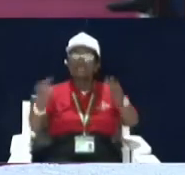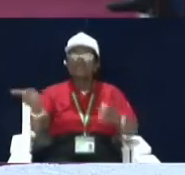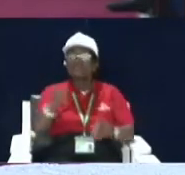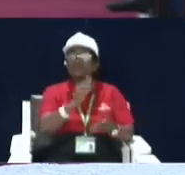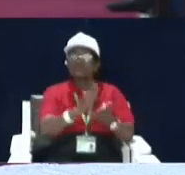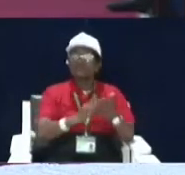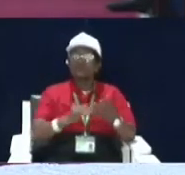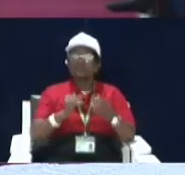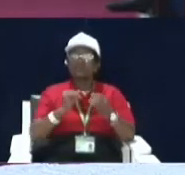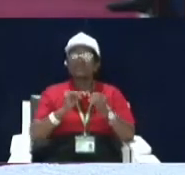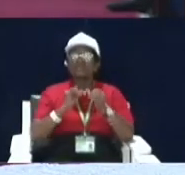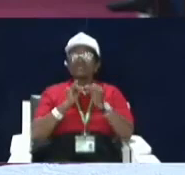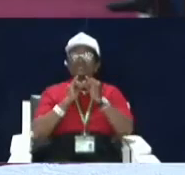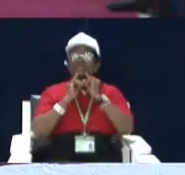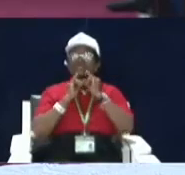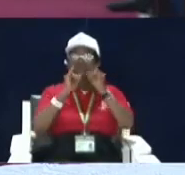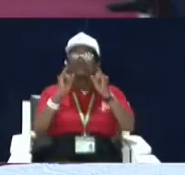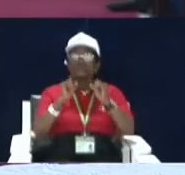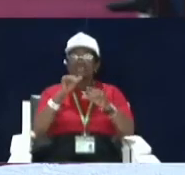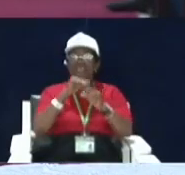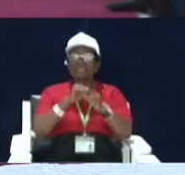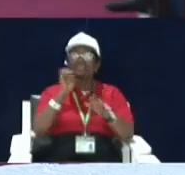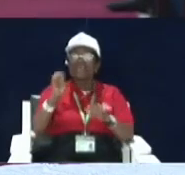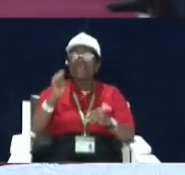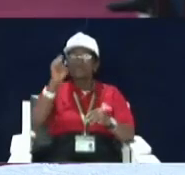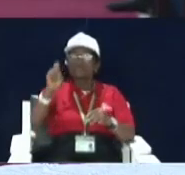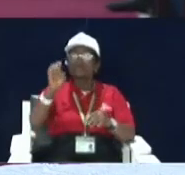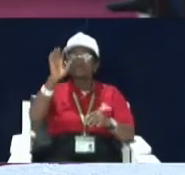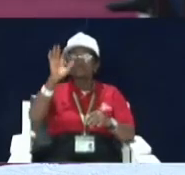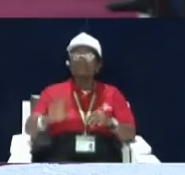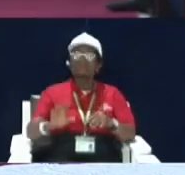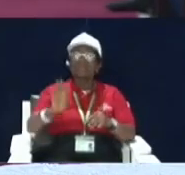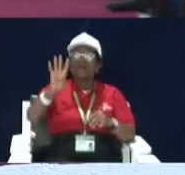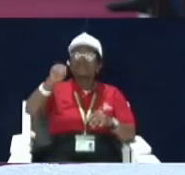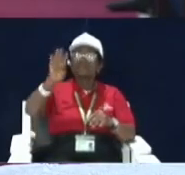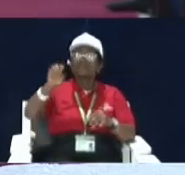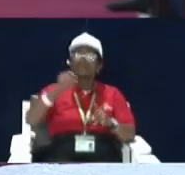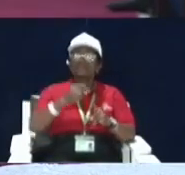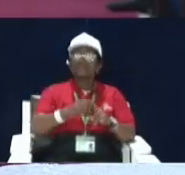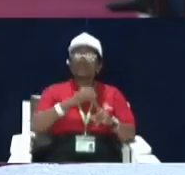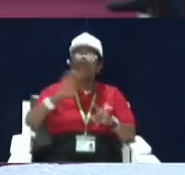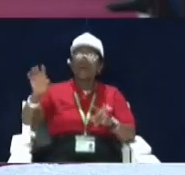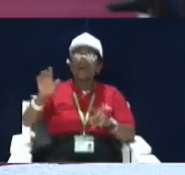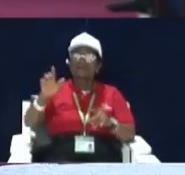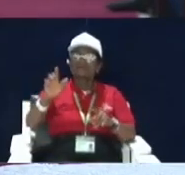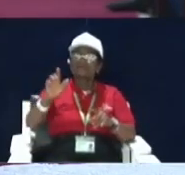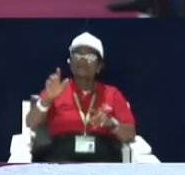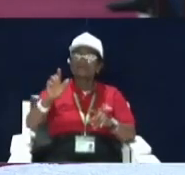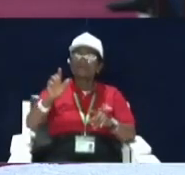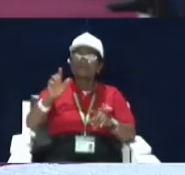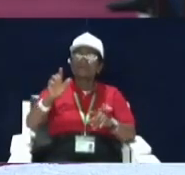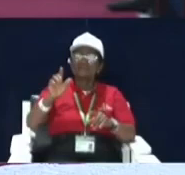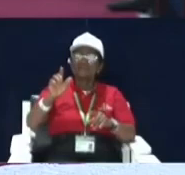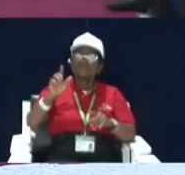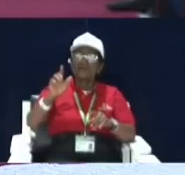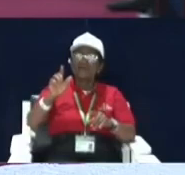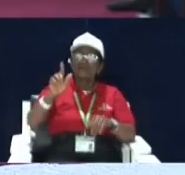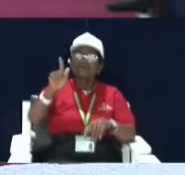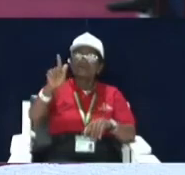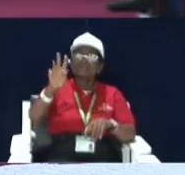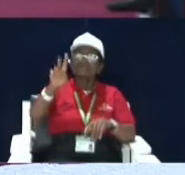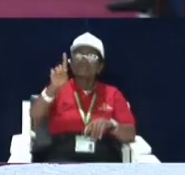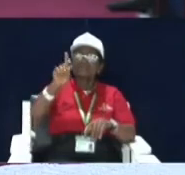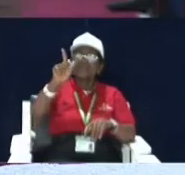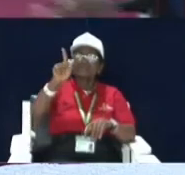In Exodus chapter 14, from verse 21 to 28, Exodus 14, 21